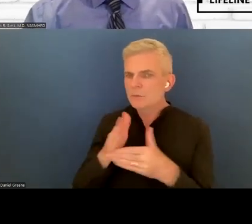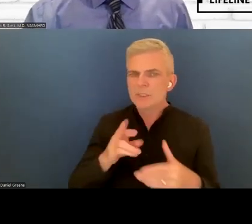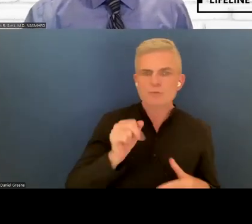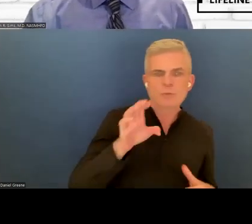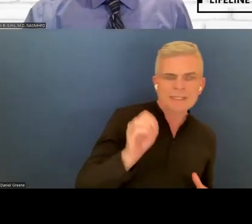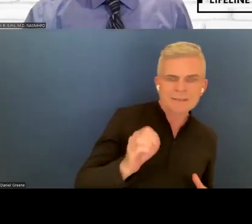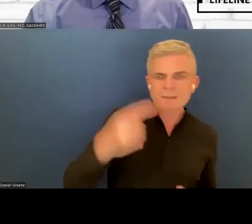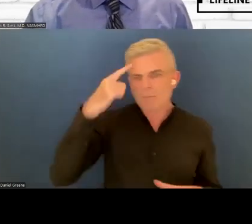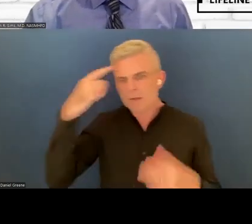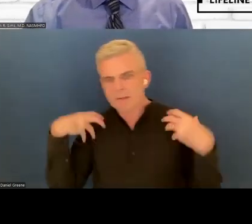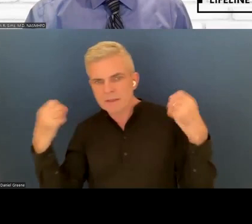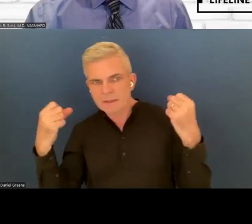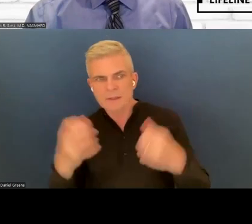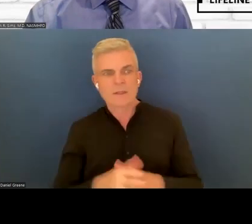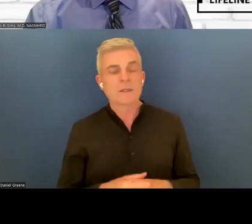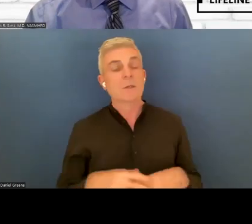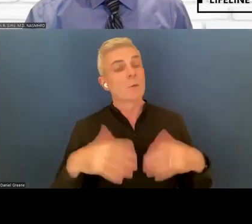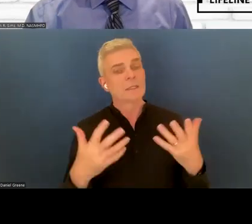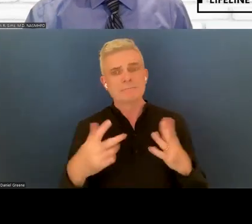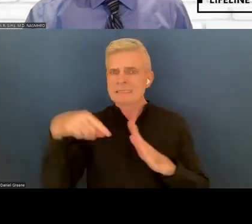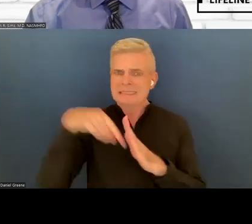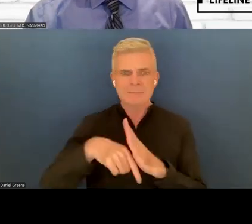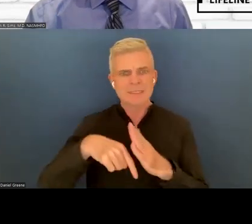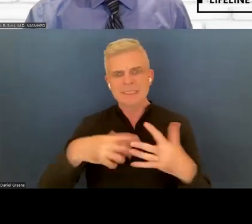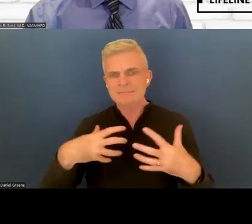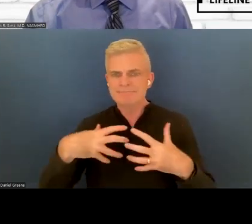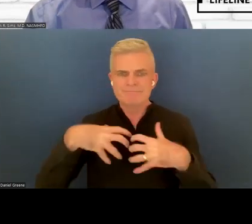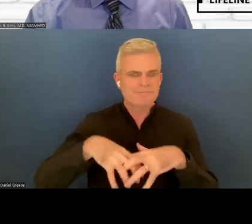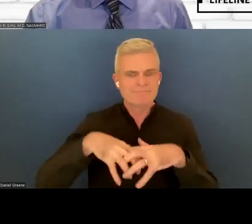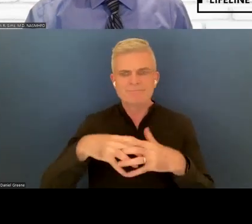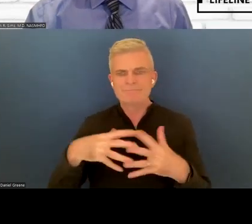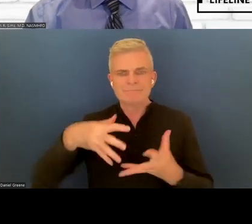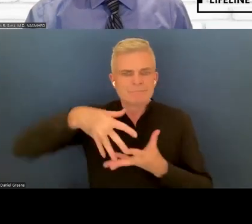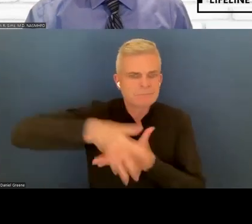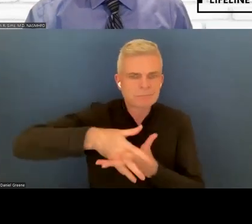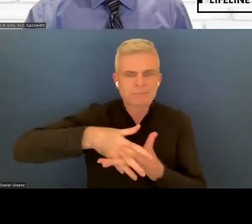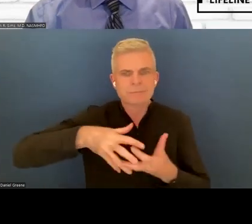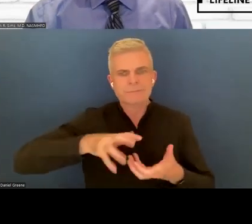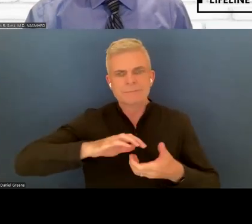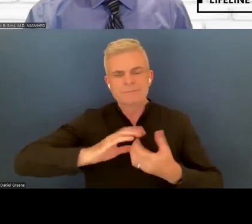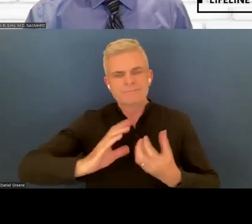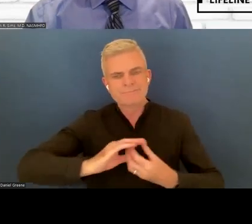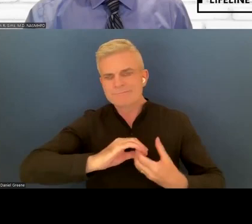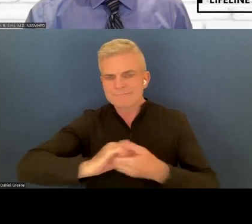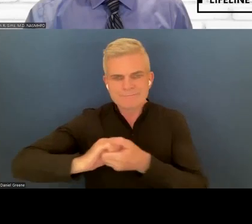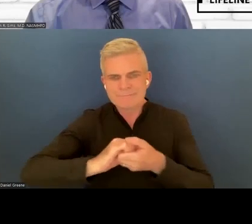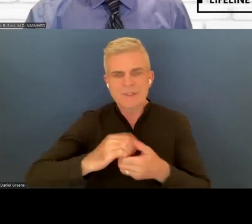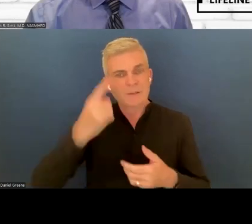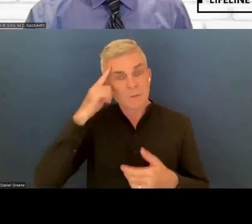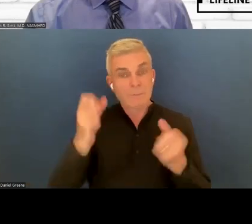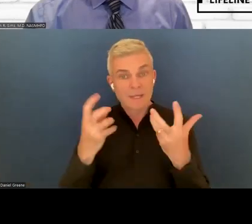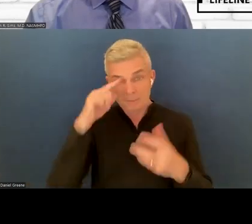health? Well, they're deeply embedded and entangled with each other. And for many Black families, the history